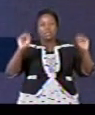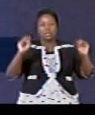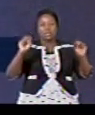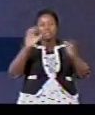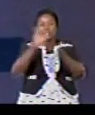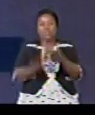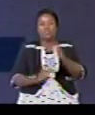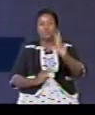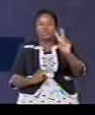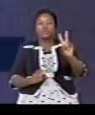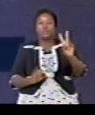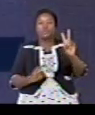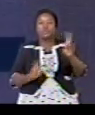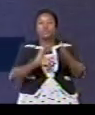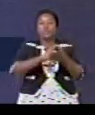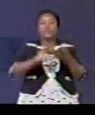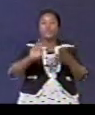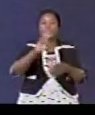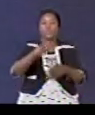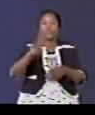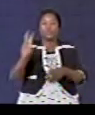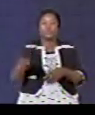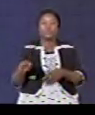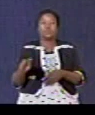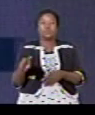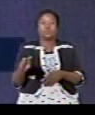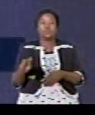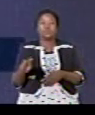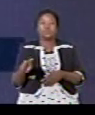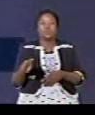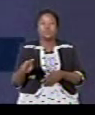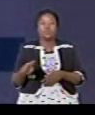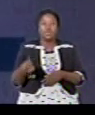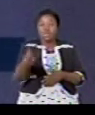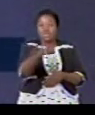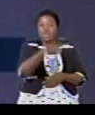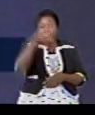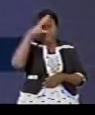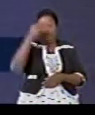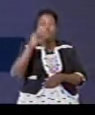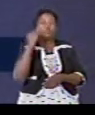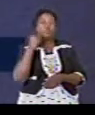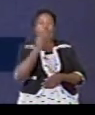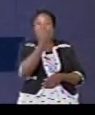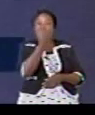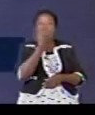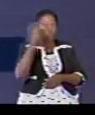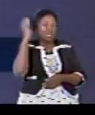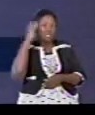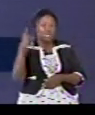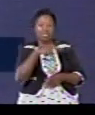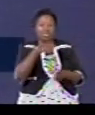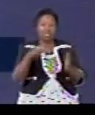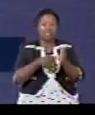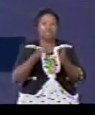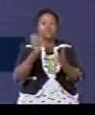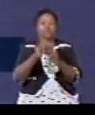chapter 2, verse 22. Ye men of Israel, hear these